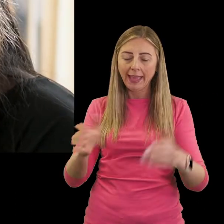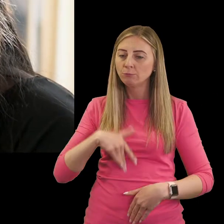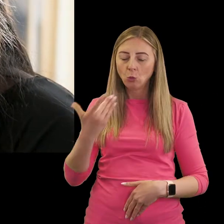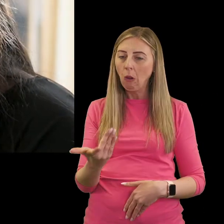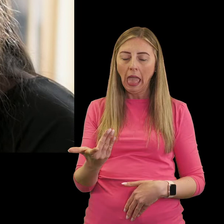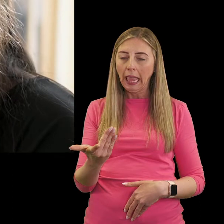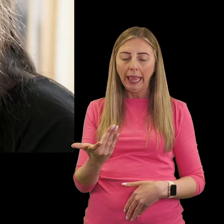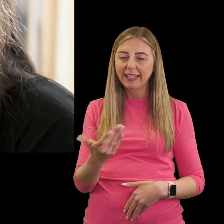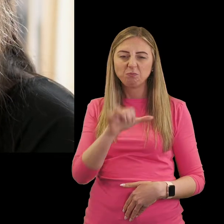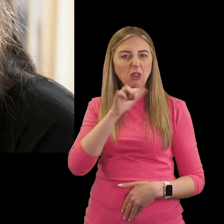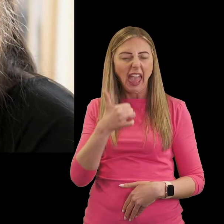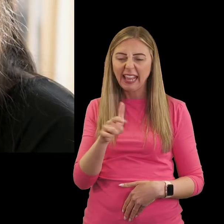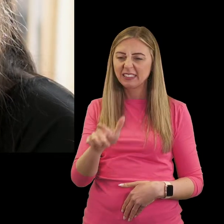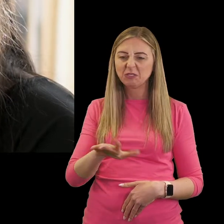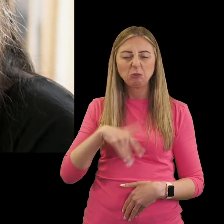or unkindly.